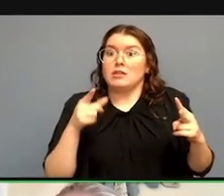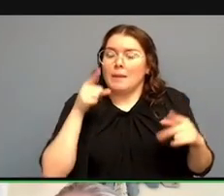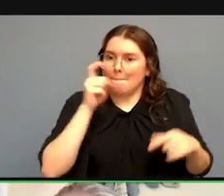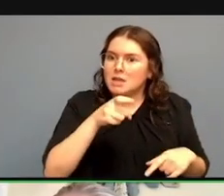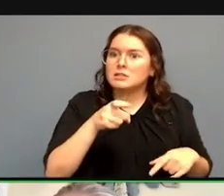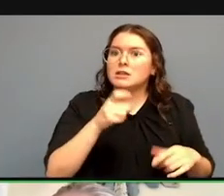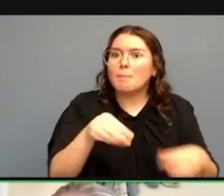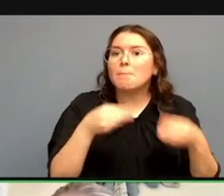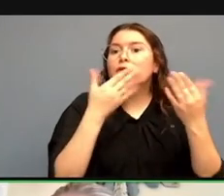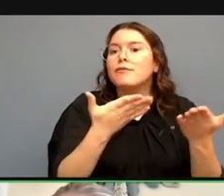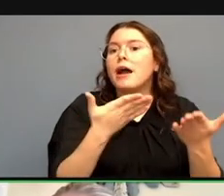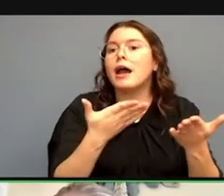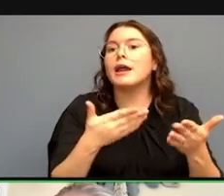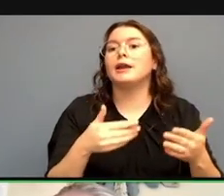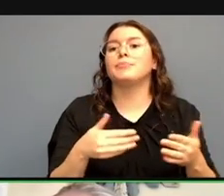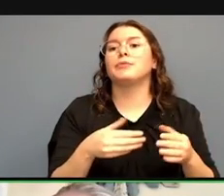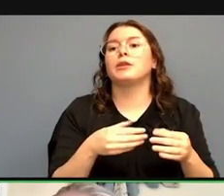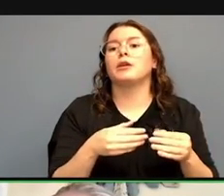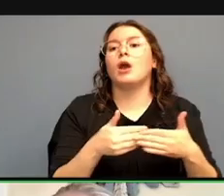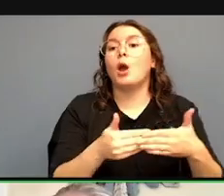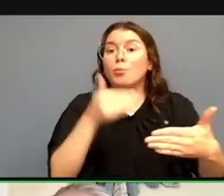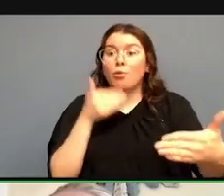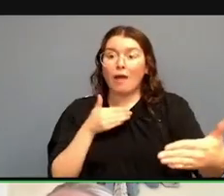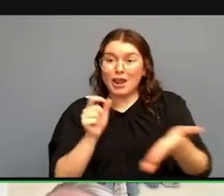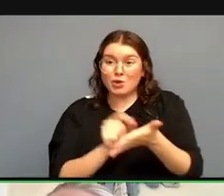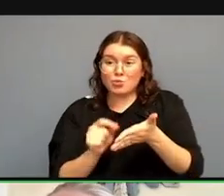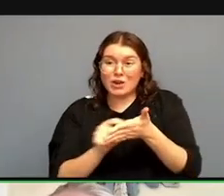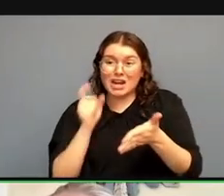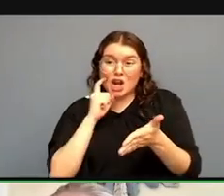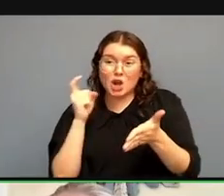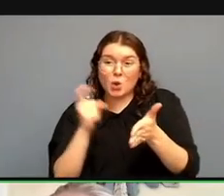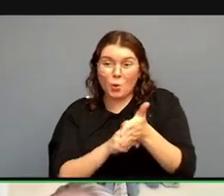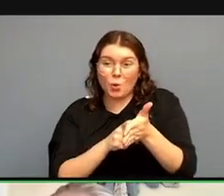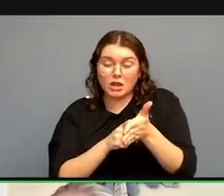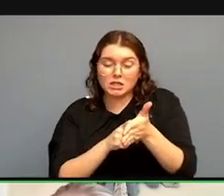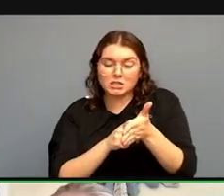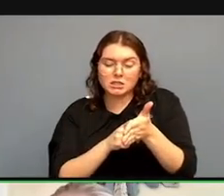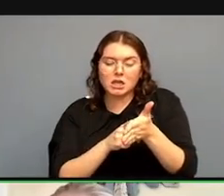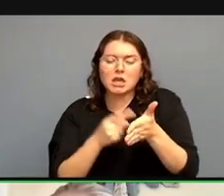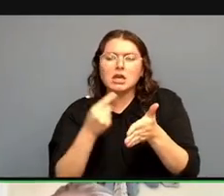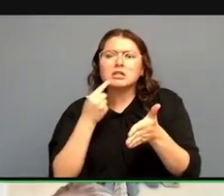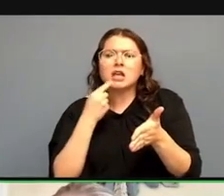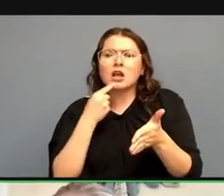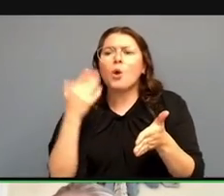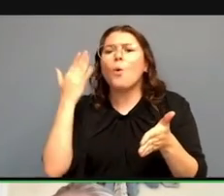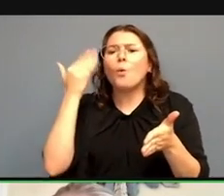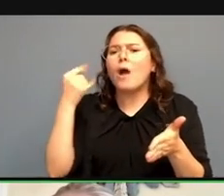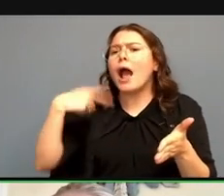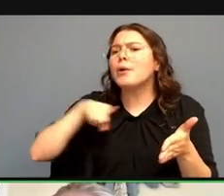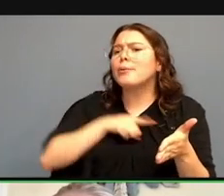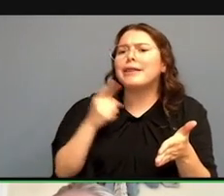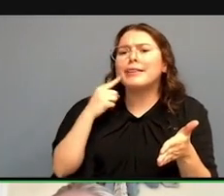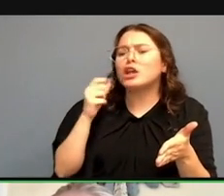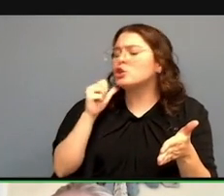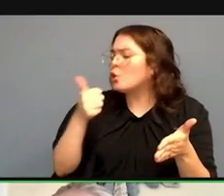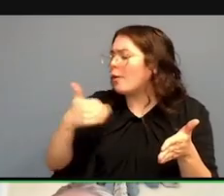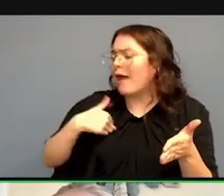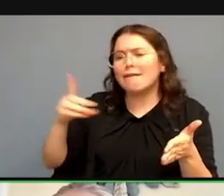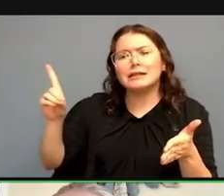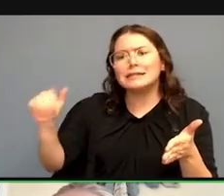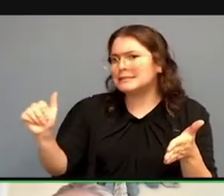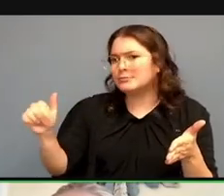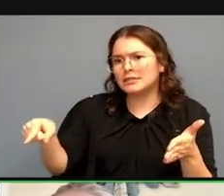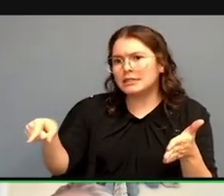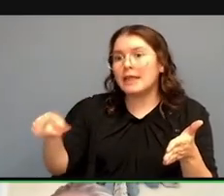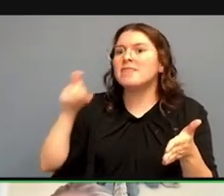called prior written notice and say, this is why we don't think Johnny has a disability, and they have to explain